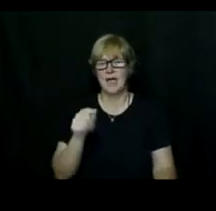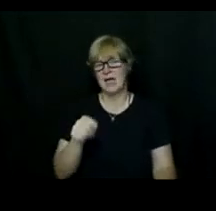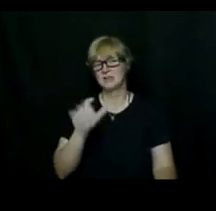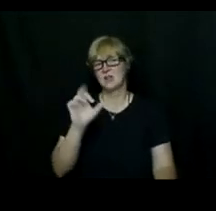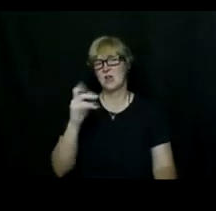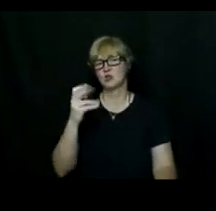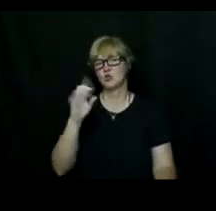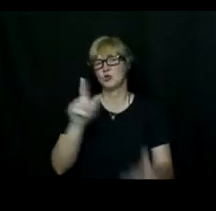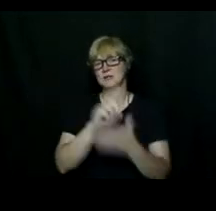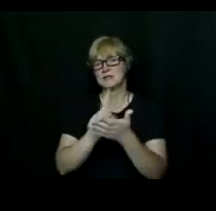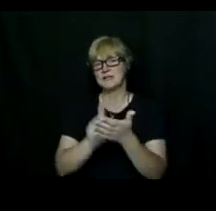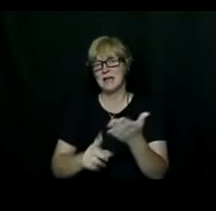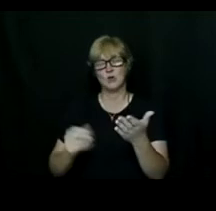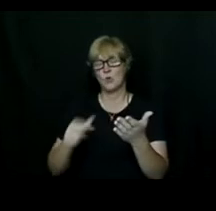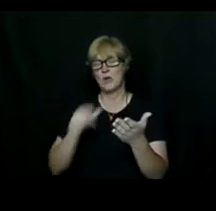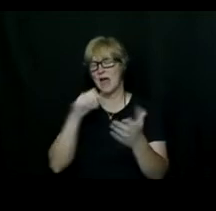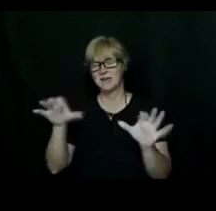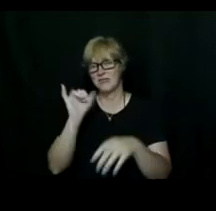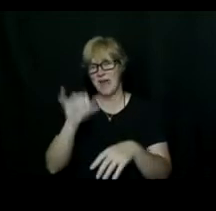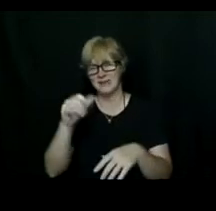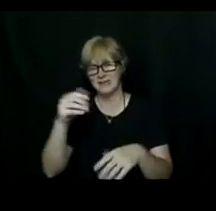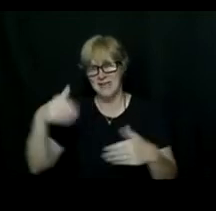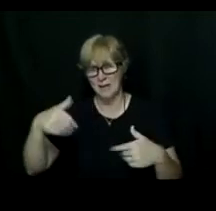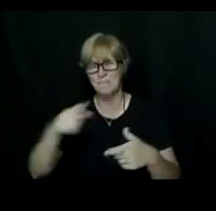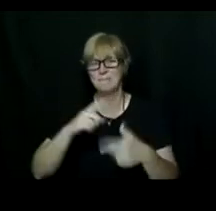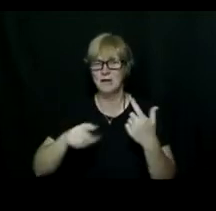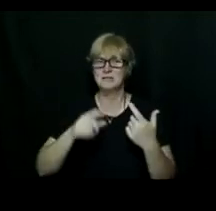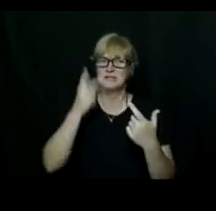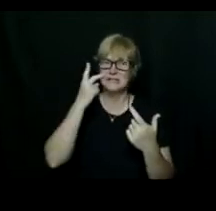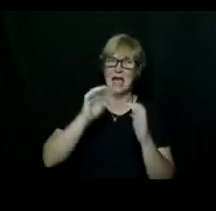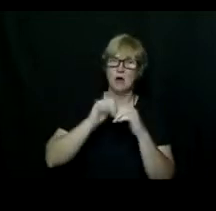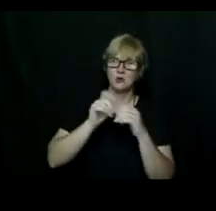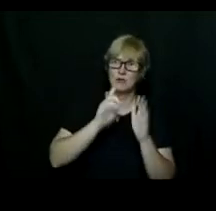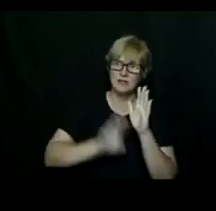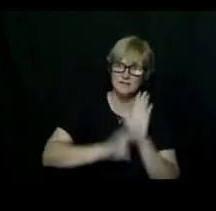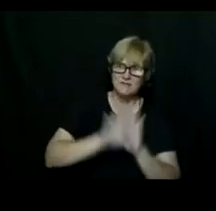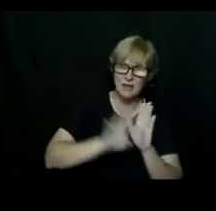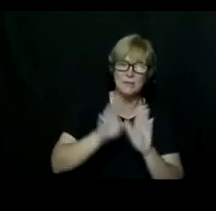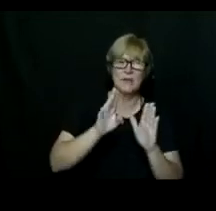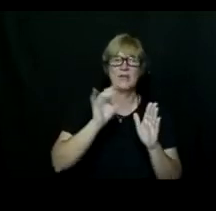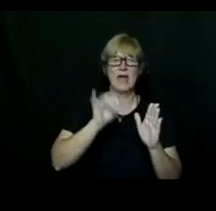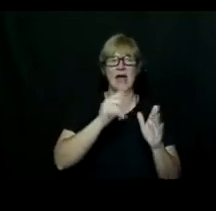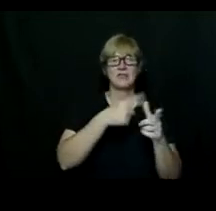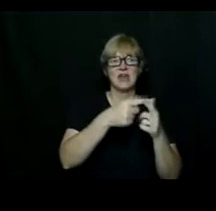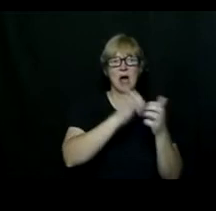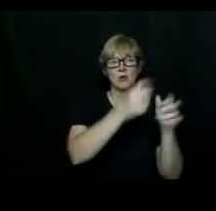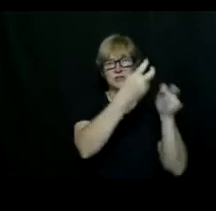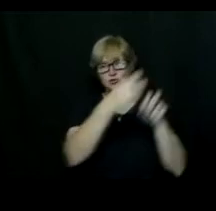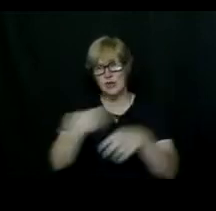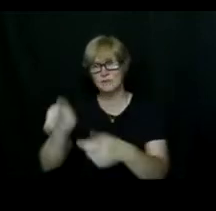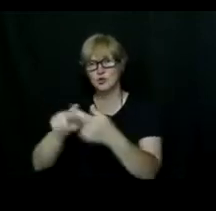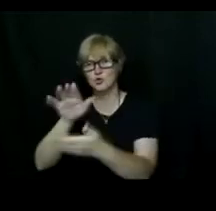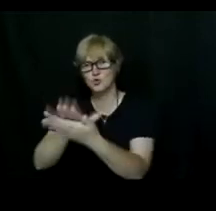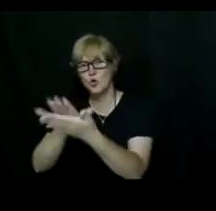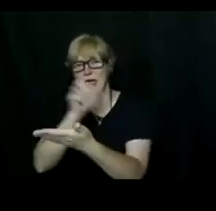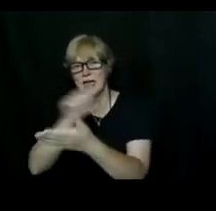so far we haven't gotten around to doing, but really seeing how children develop and how this then transfers into school and into more